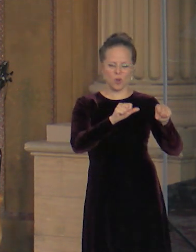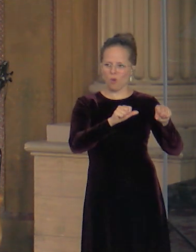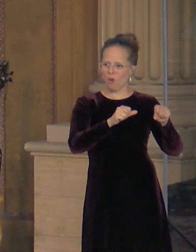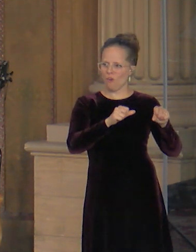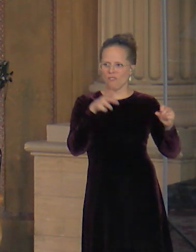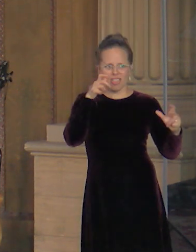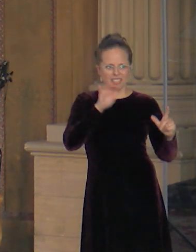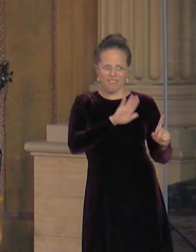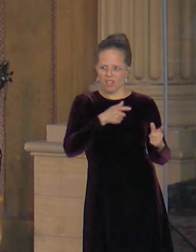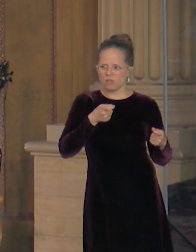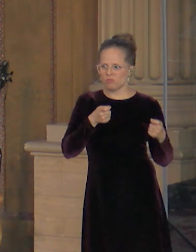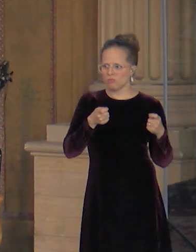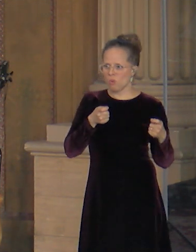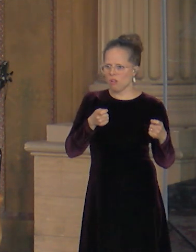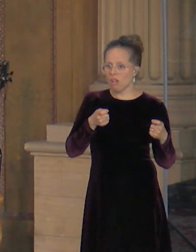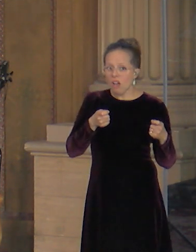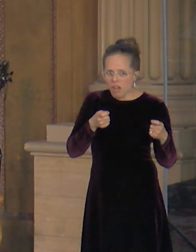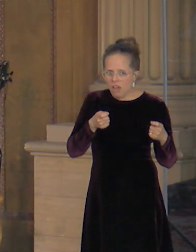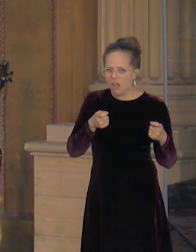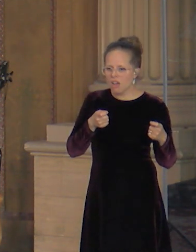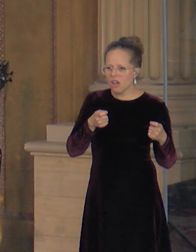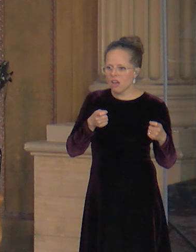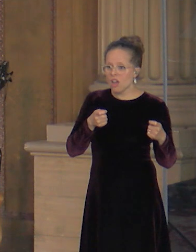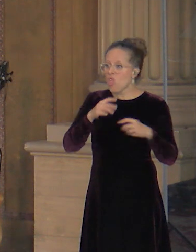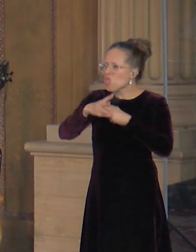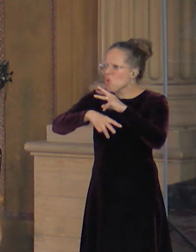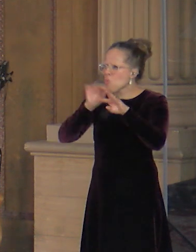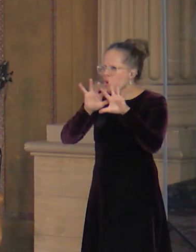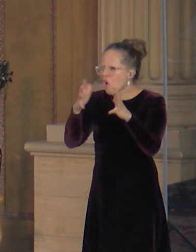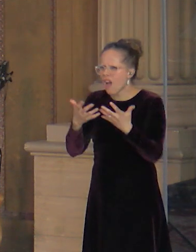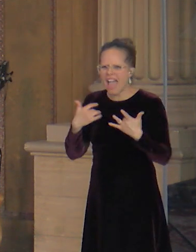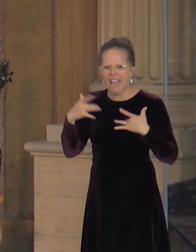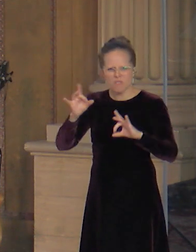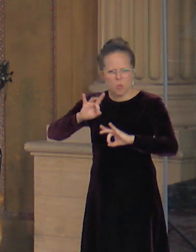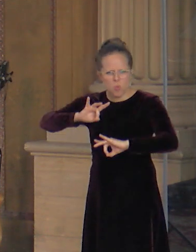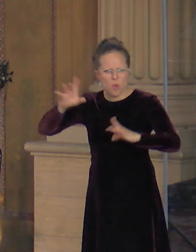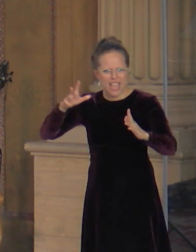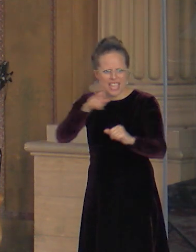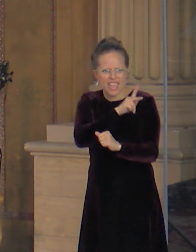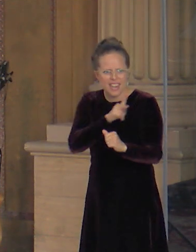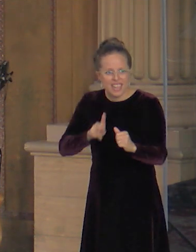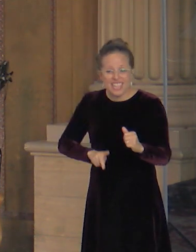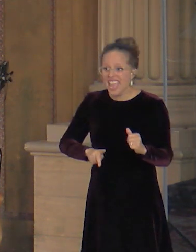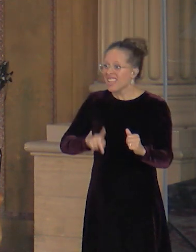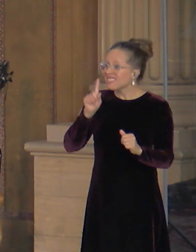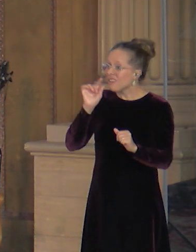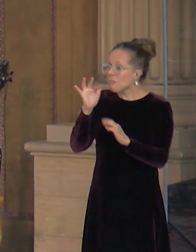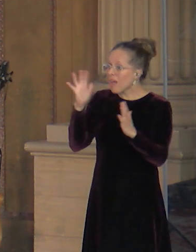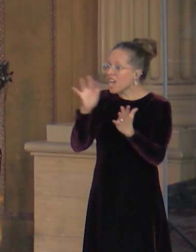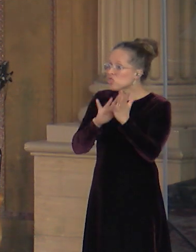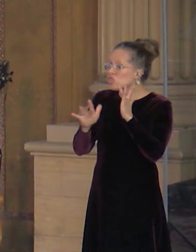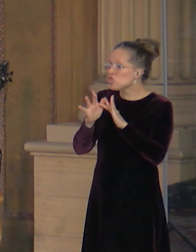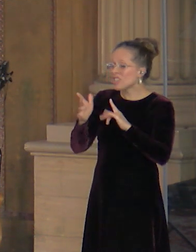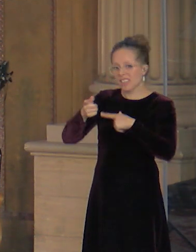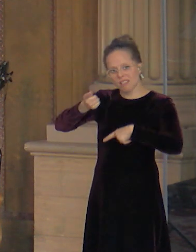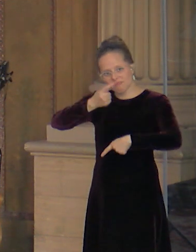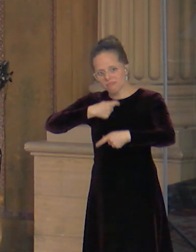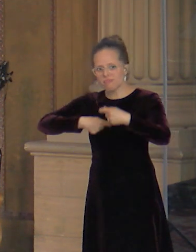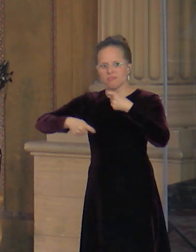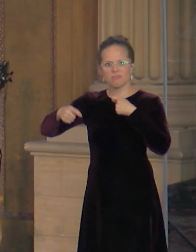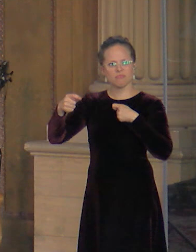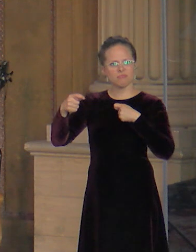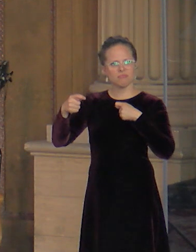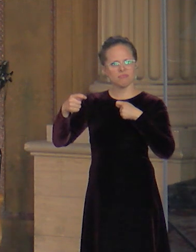I mean there were wicked kings all over the world oppressing people and imagine if Jesus could go and take their place and free all of those innocent